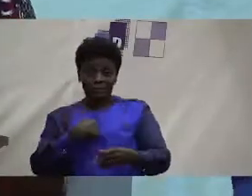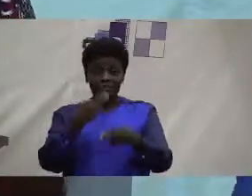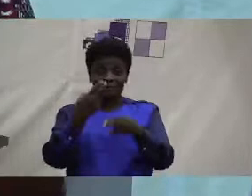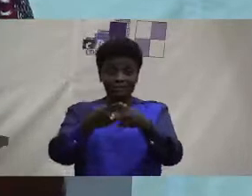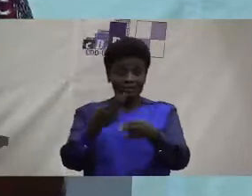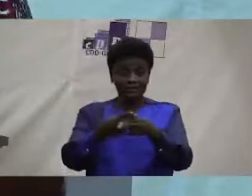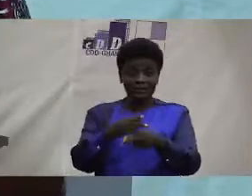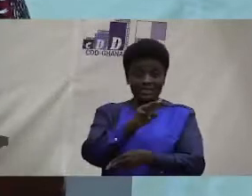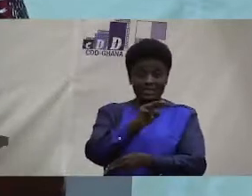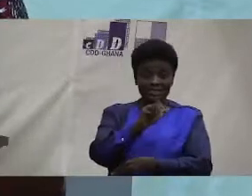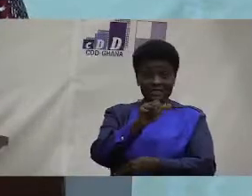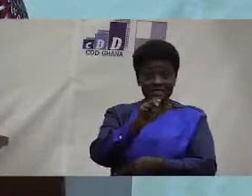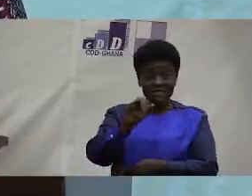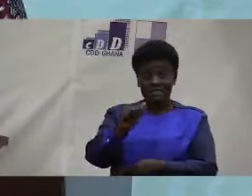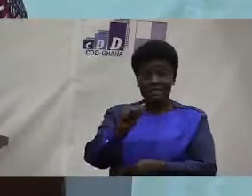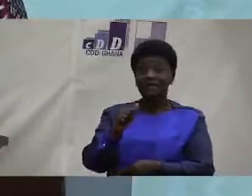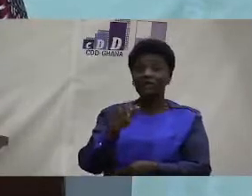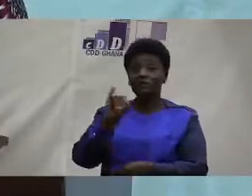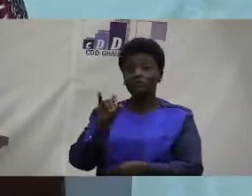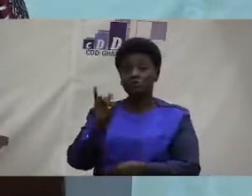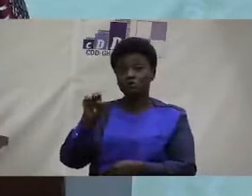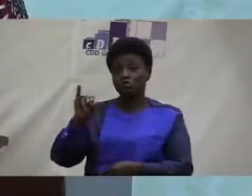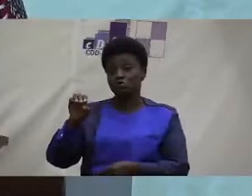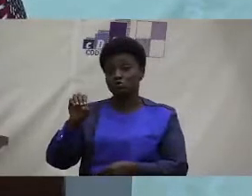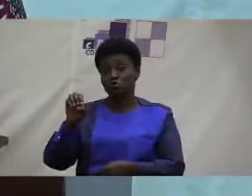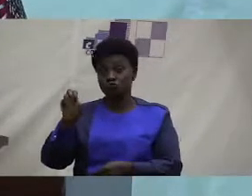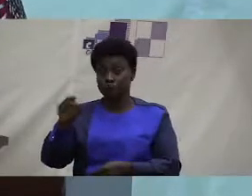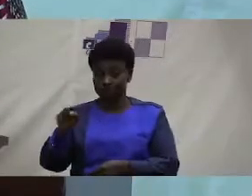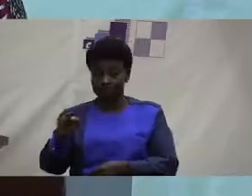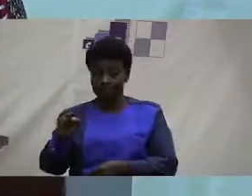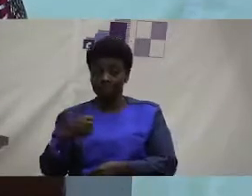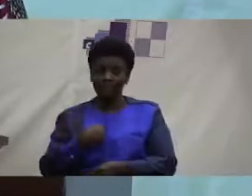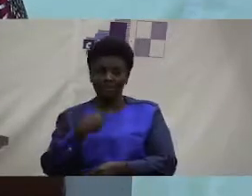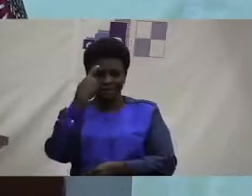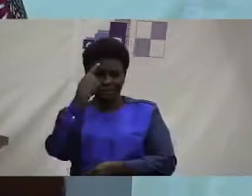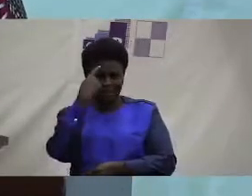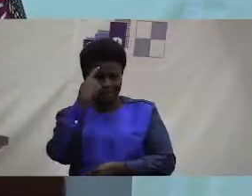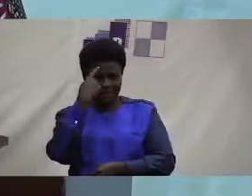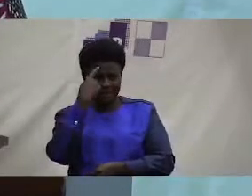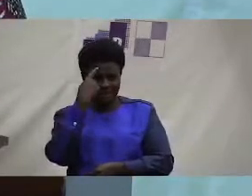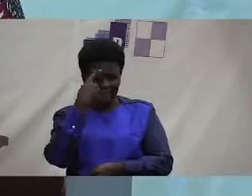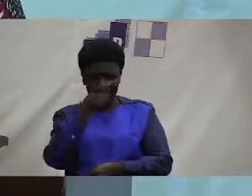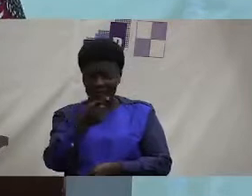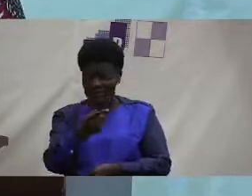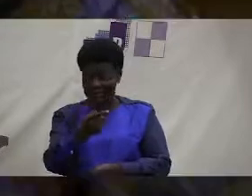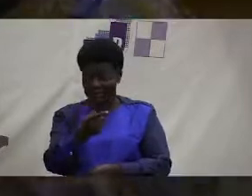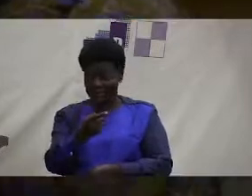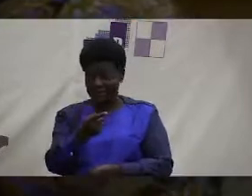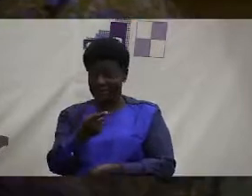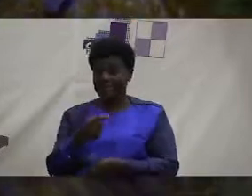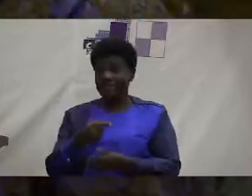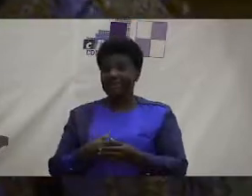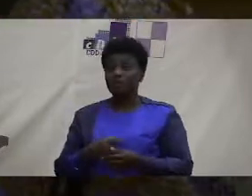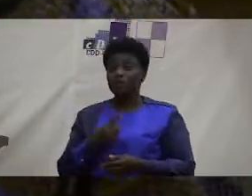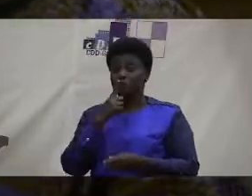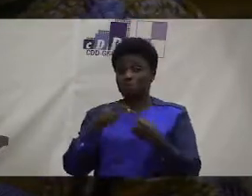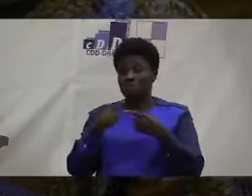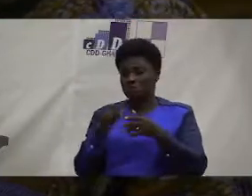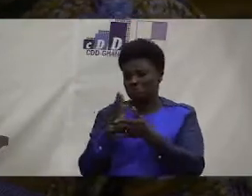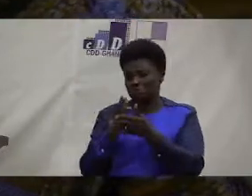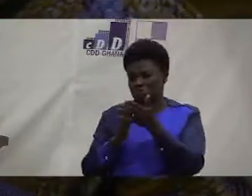is Nana Kujo Usu. I think Madam Idiot has touched on some points in her